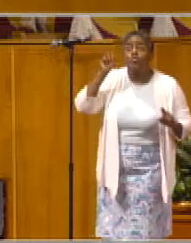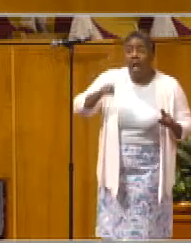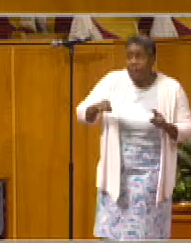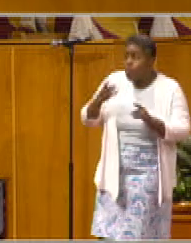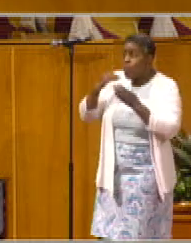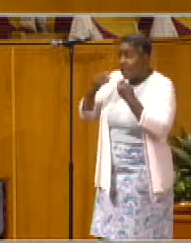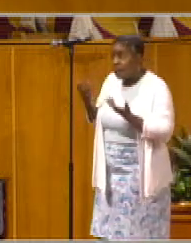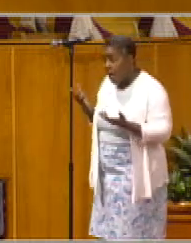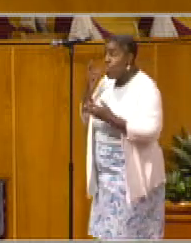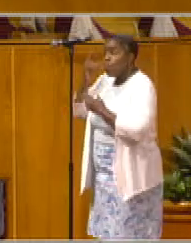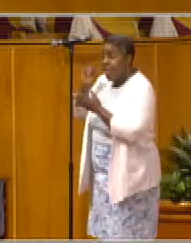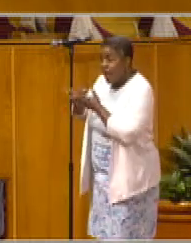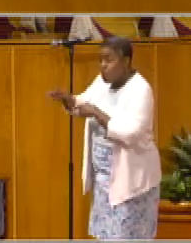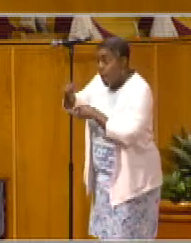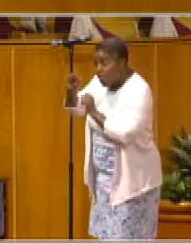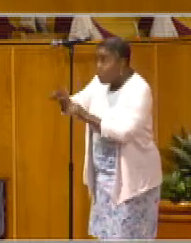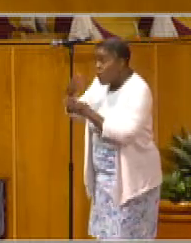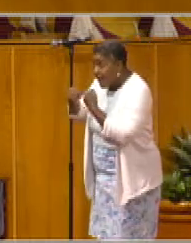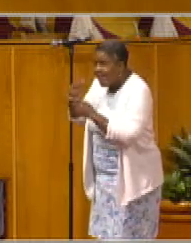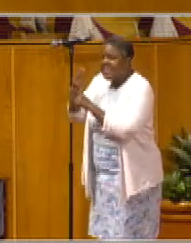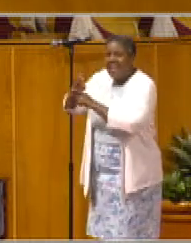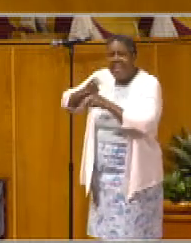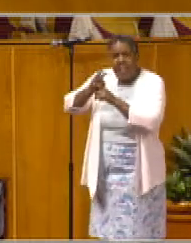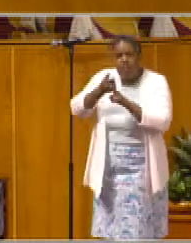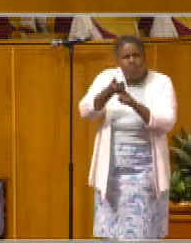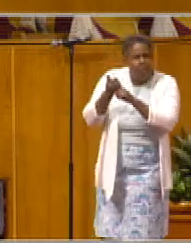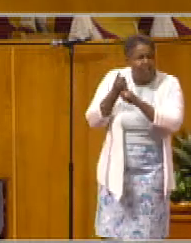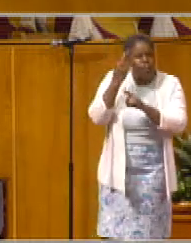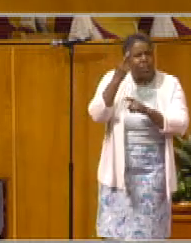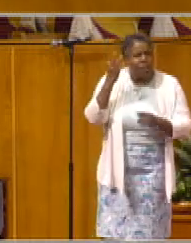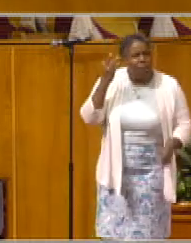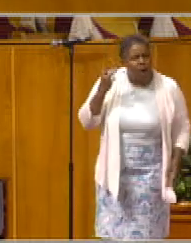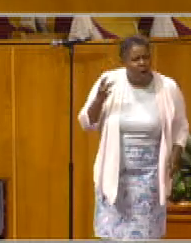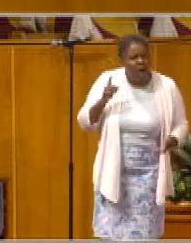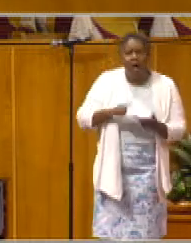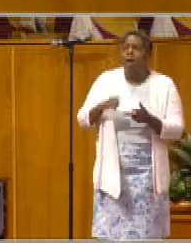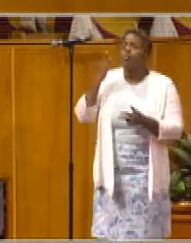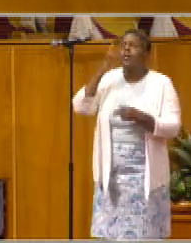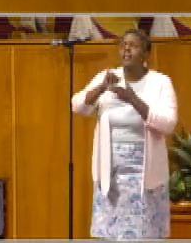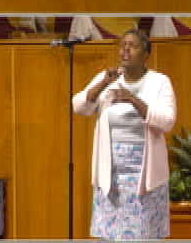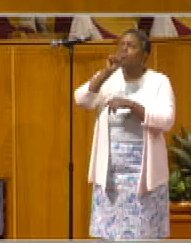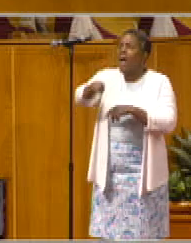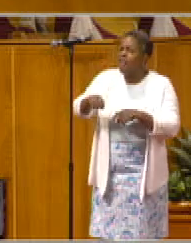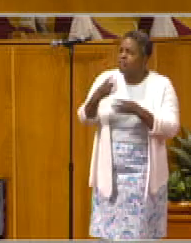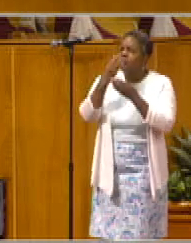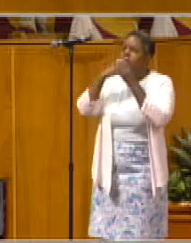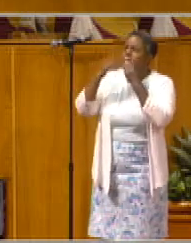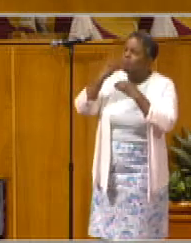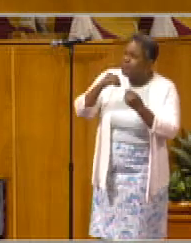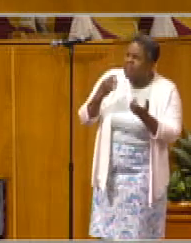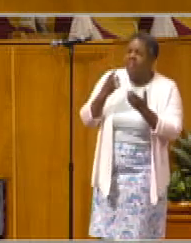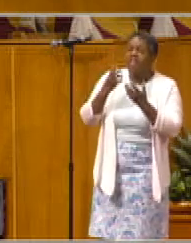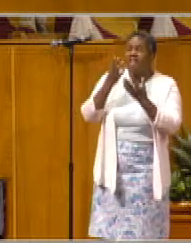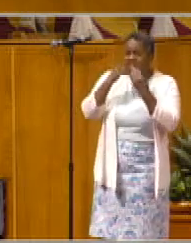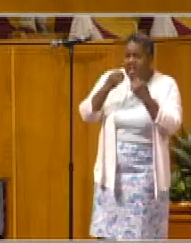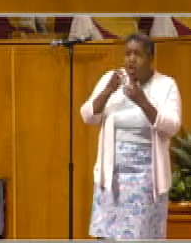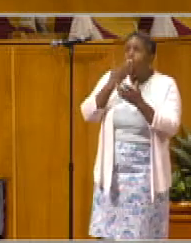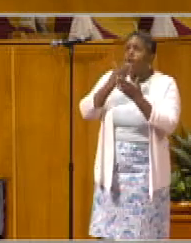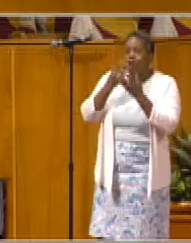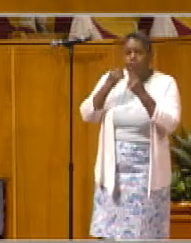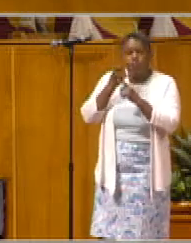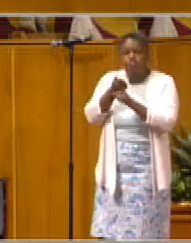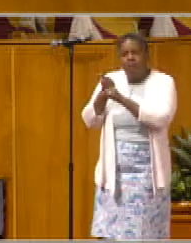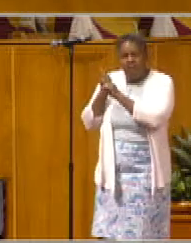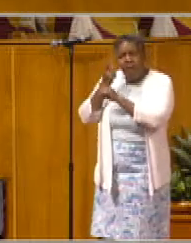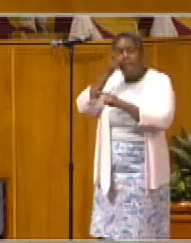eat, the reason you've got to take care of yourself, the reason you've got to nourish yourself, Paul says this, is